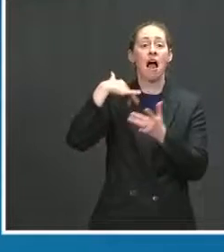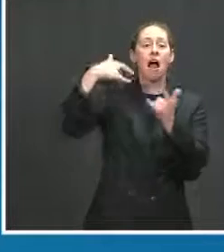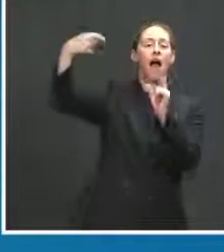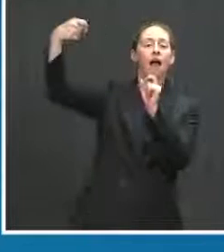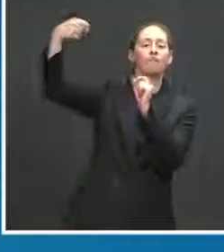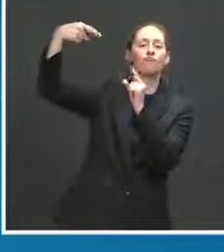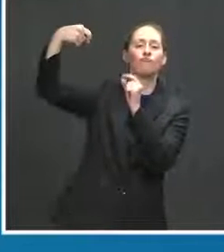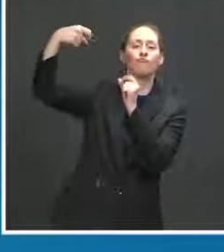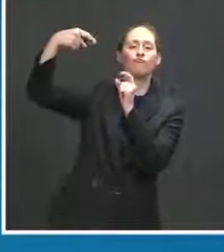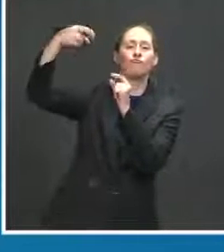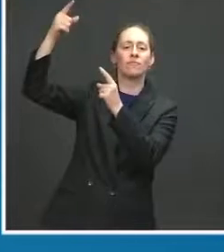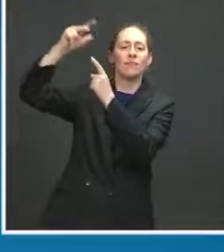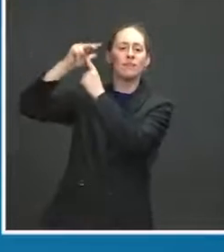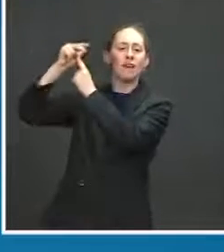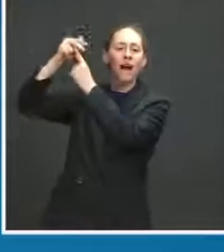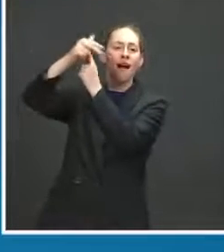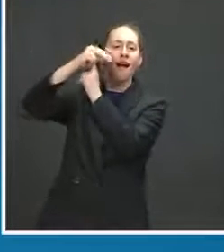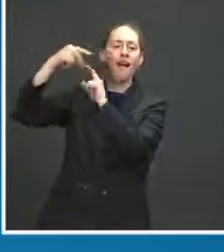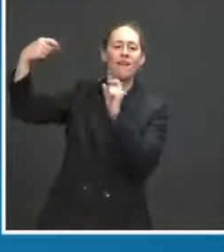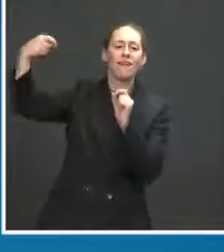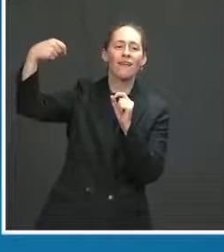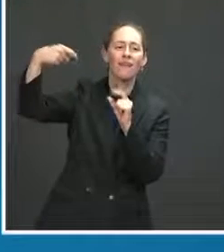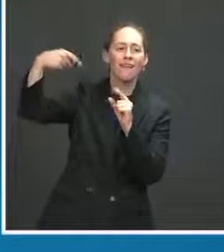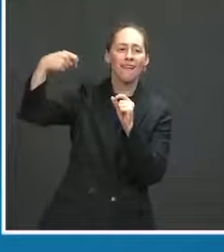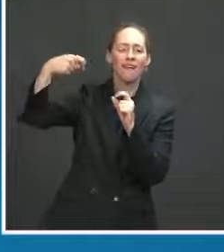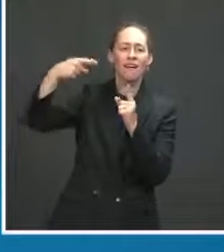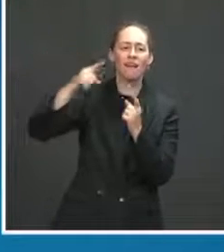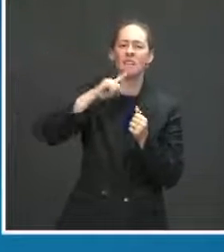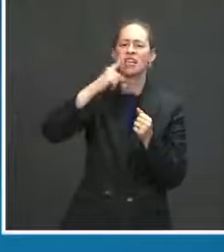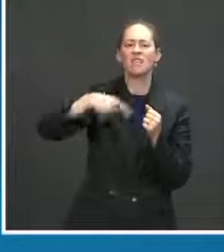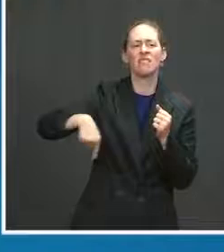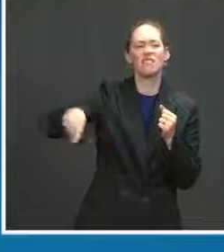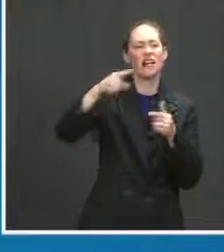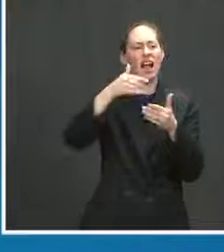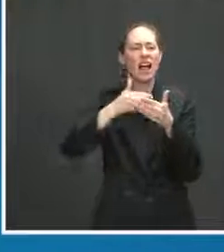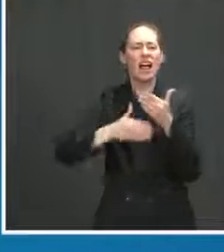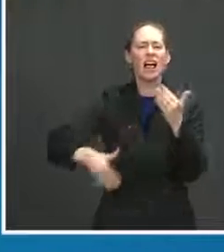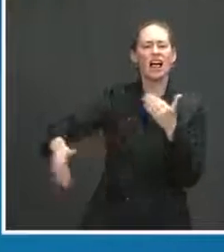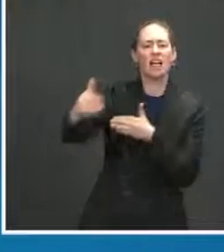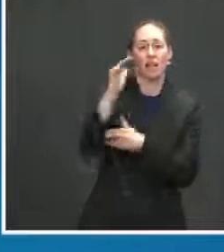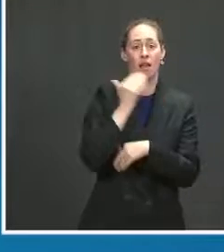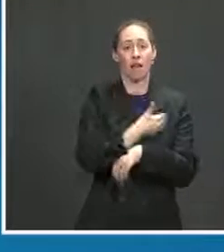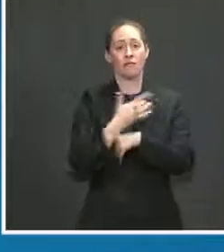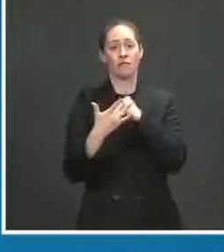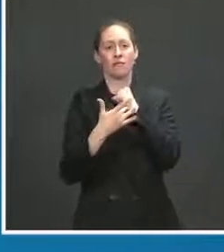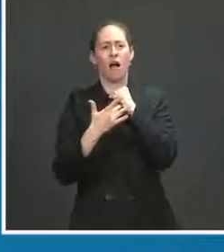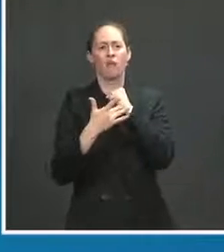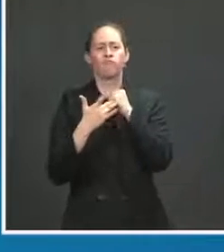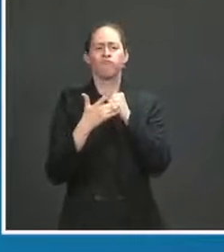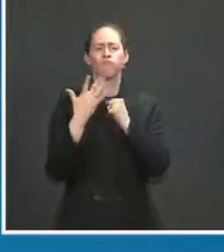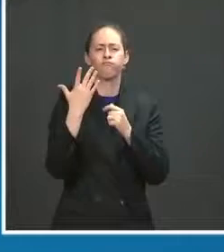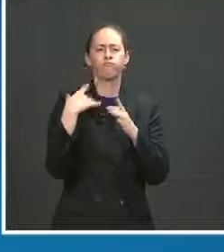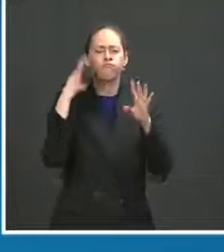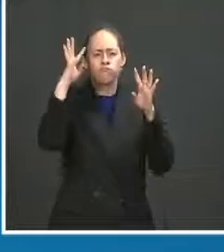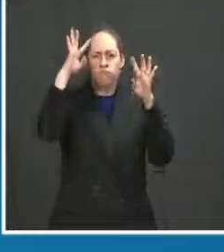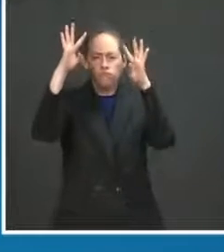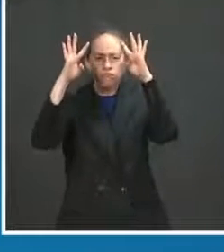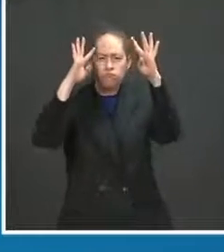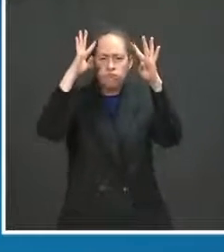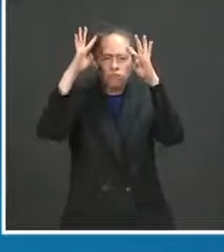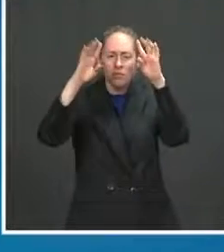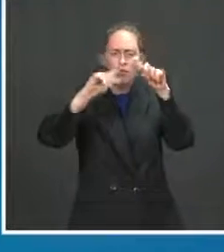States military has been on the forefront of research, development,